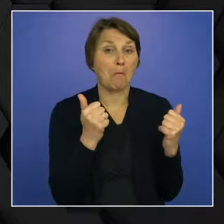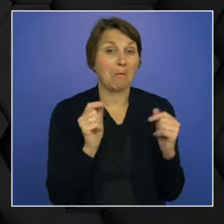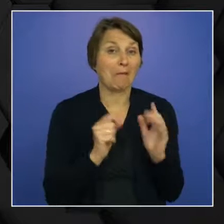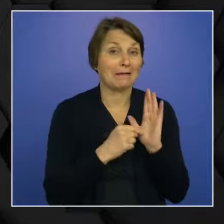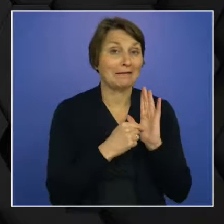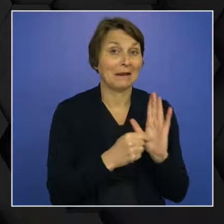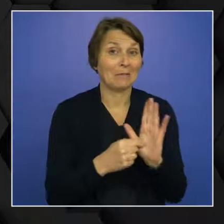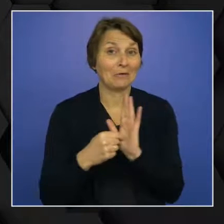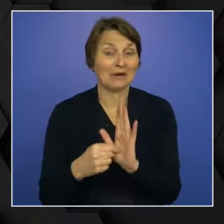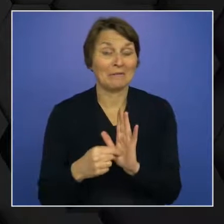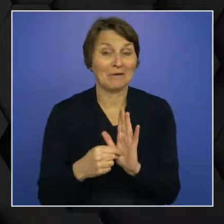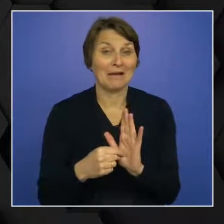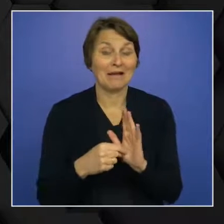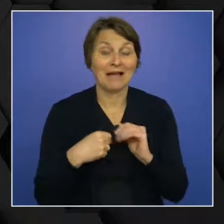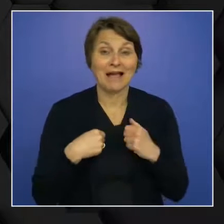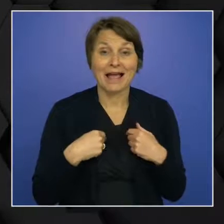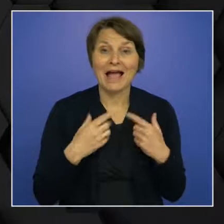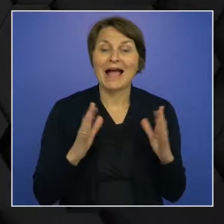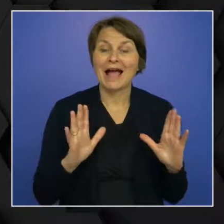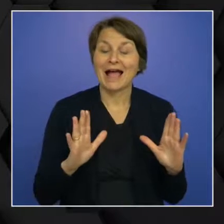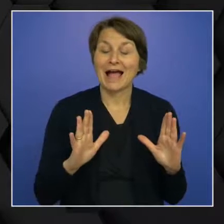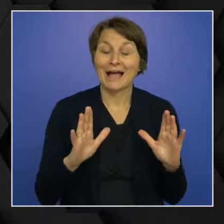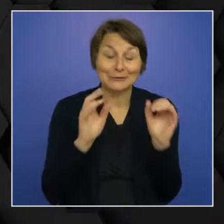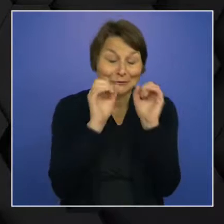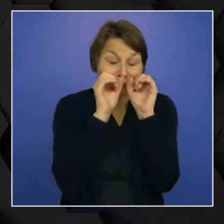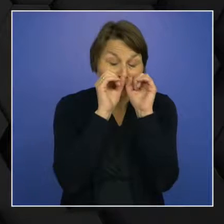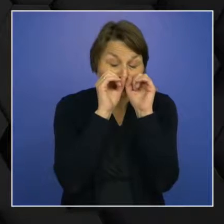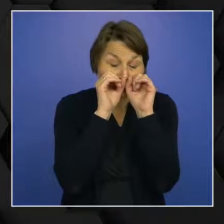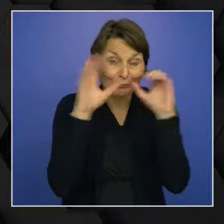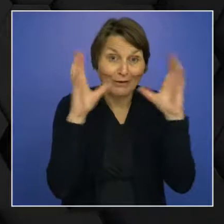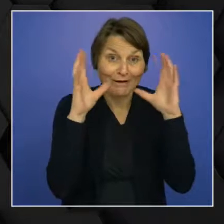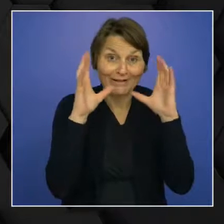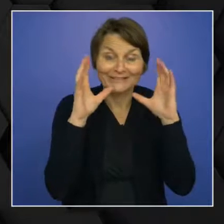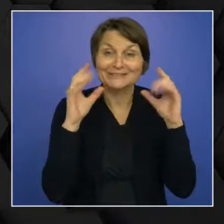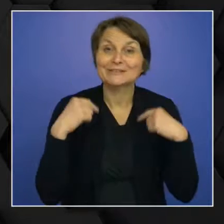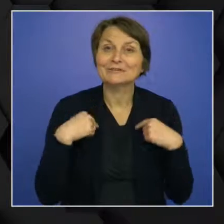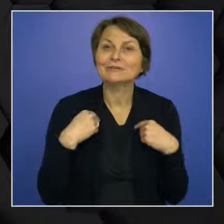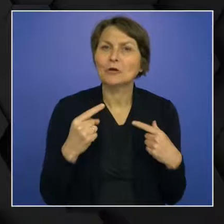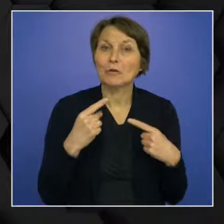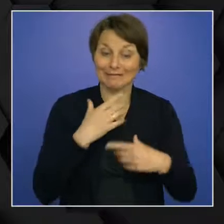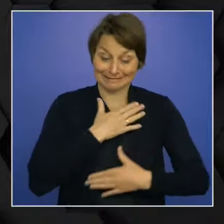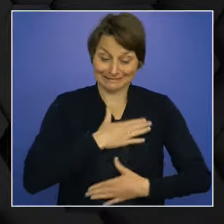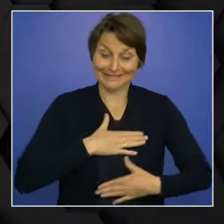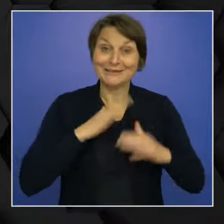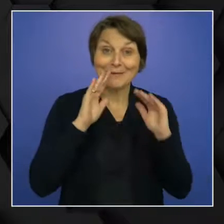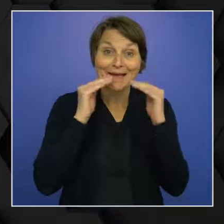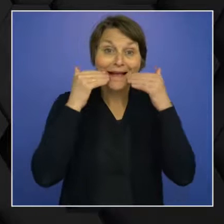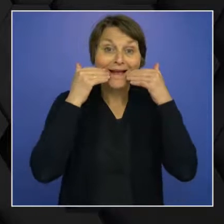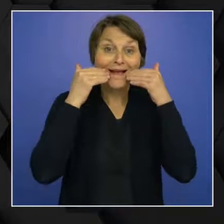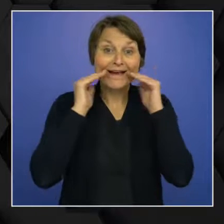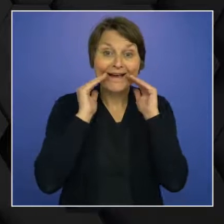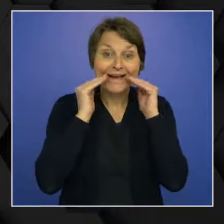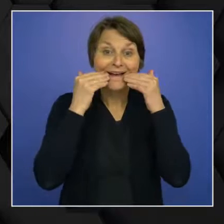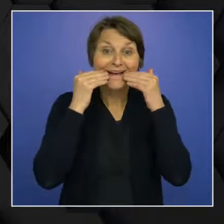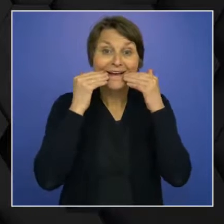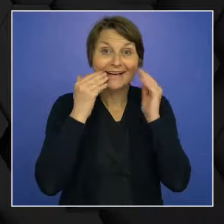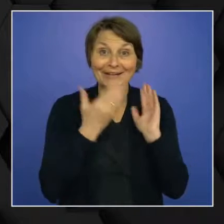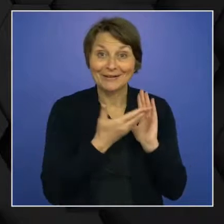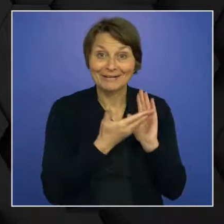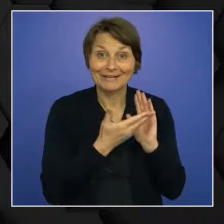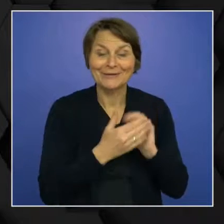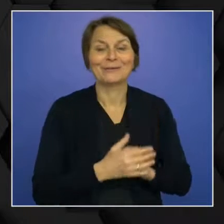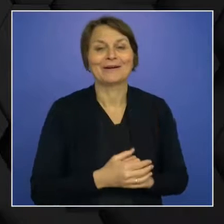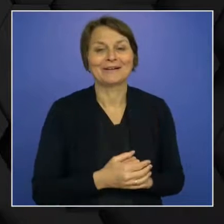know what? I'm not going to see it because I want to be surprised. I'm super surprised. So when we do the sentiment, this is like a lot of